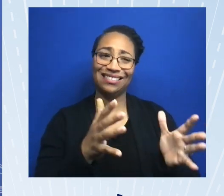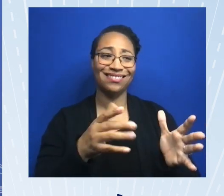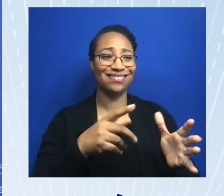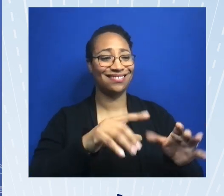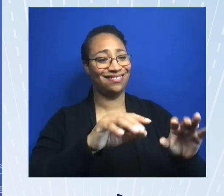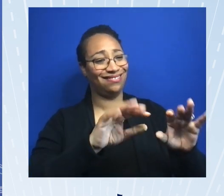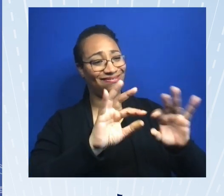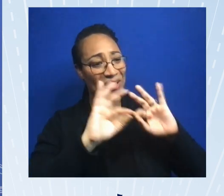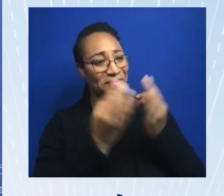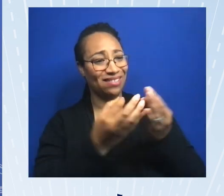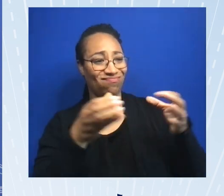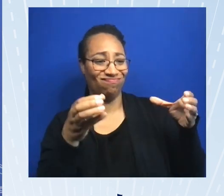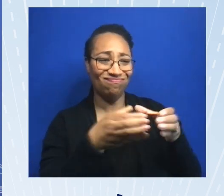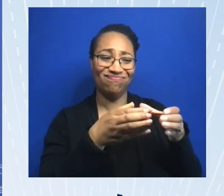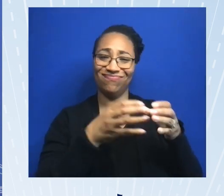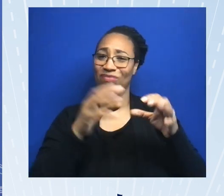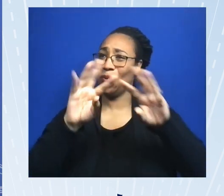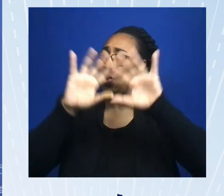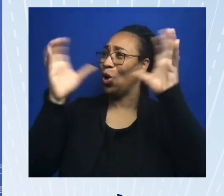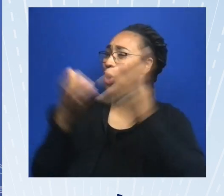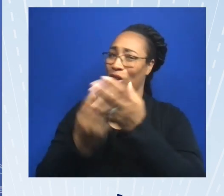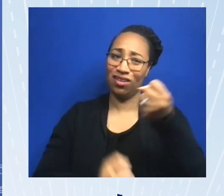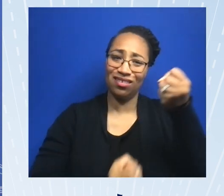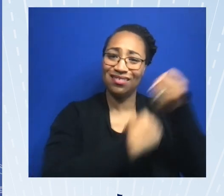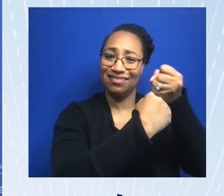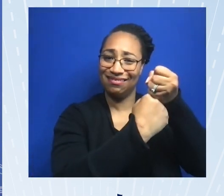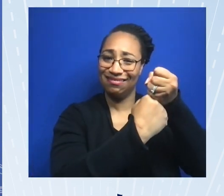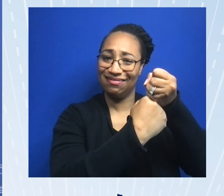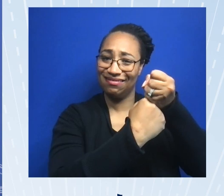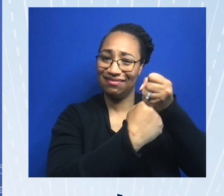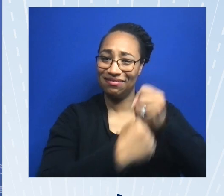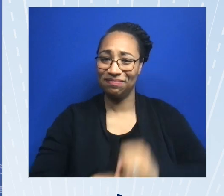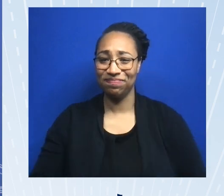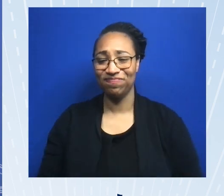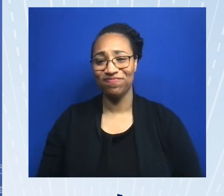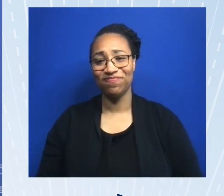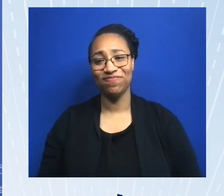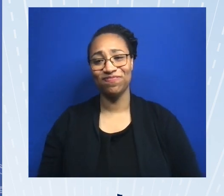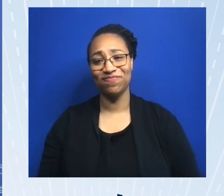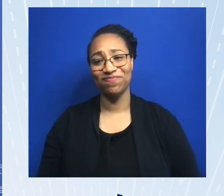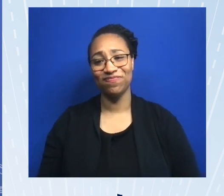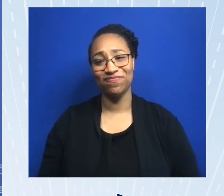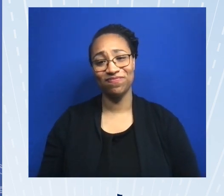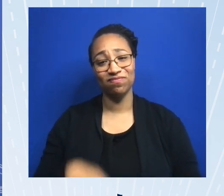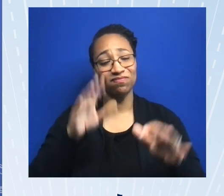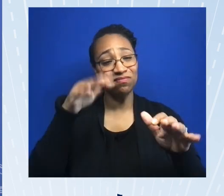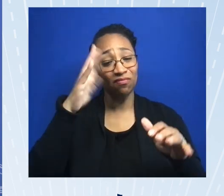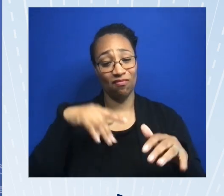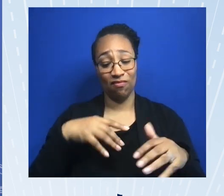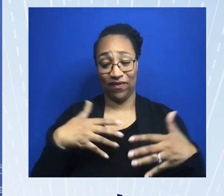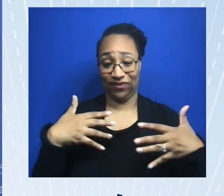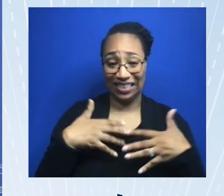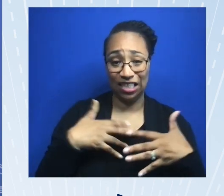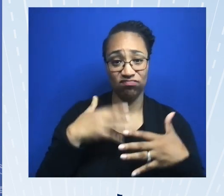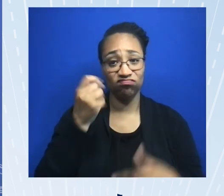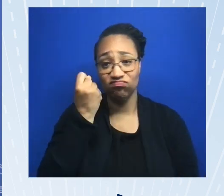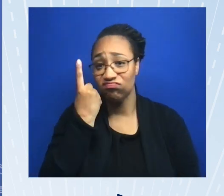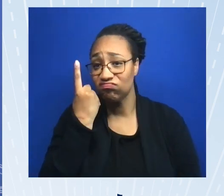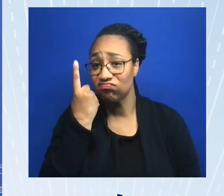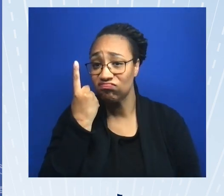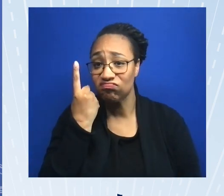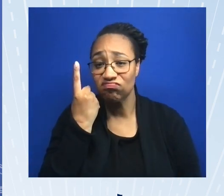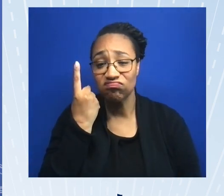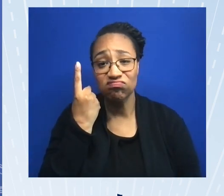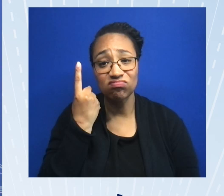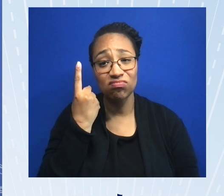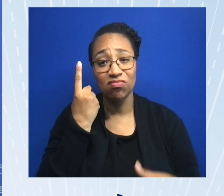into empowering action. That is what we are doing today. I look forward to doing Tikkun Olam together with you